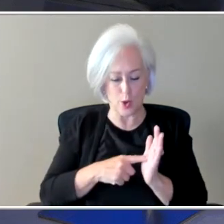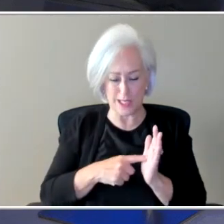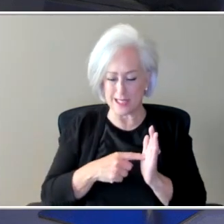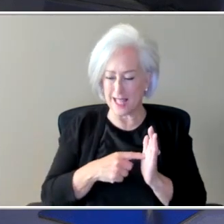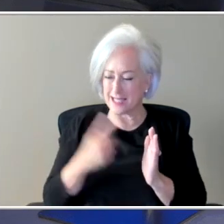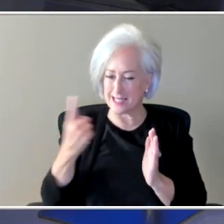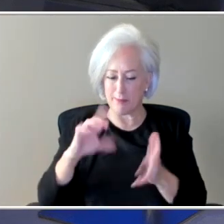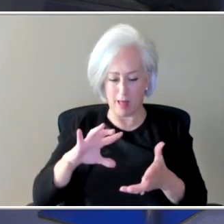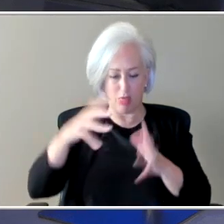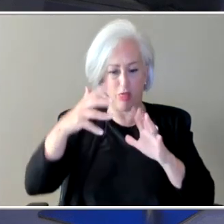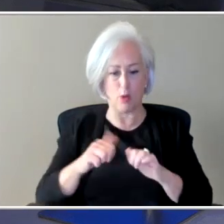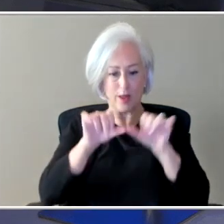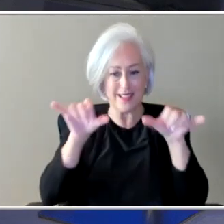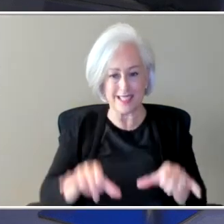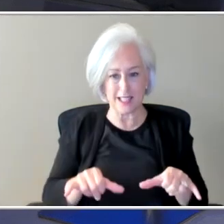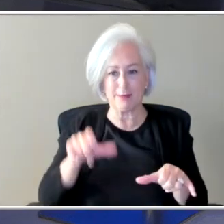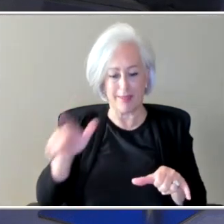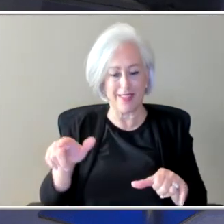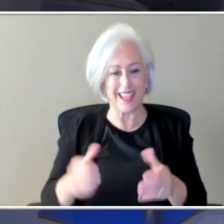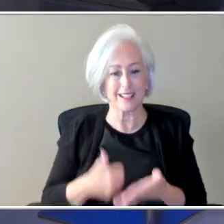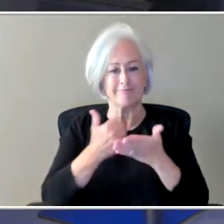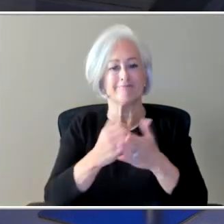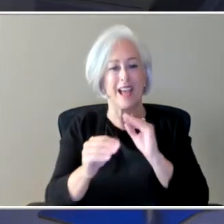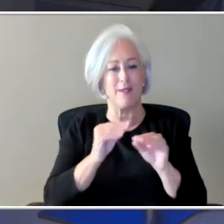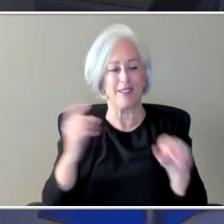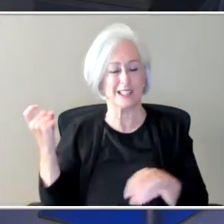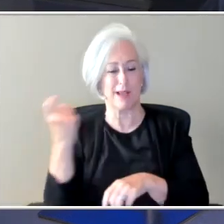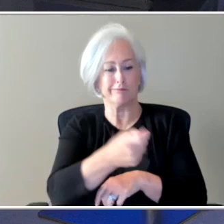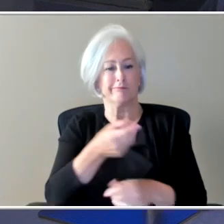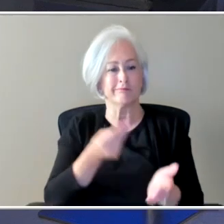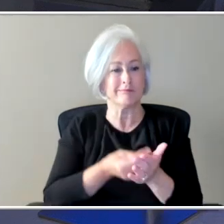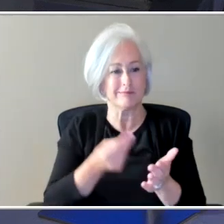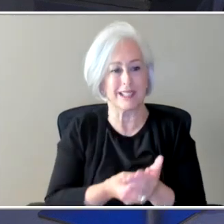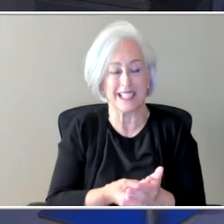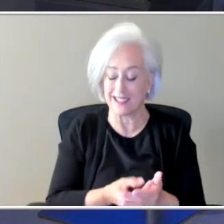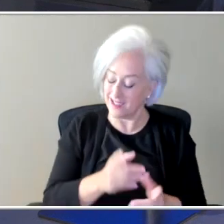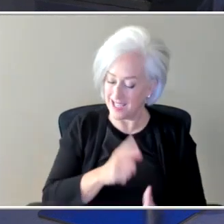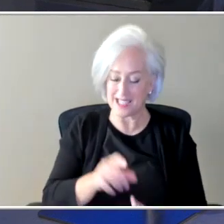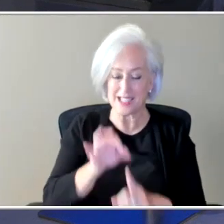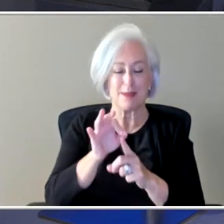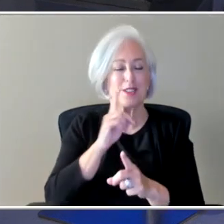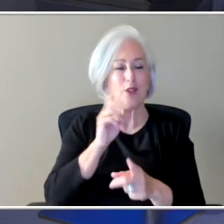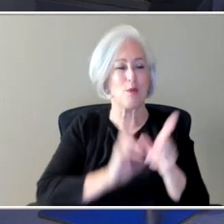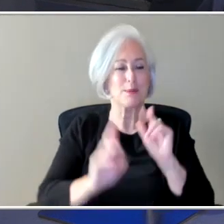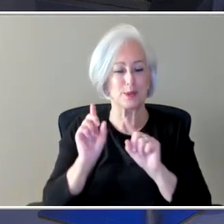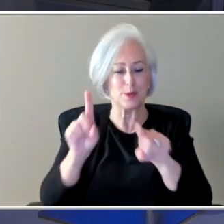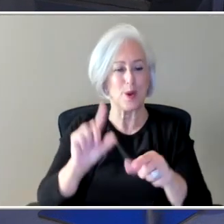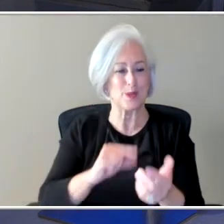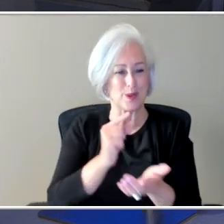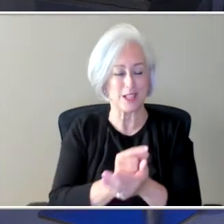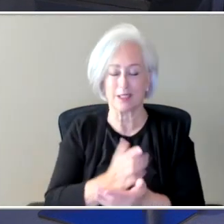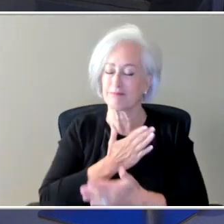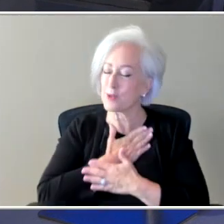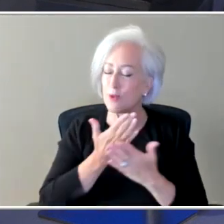Yep. And to make sure that people like So Jason special. get to graduations. Yeah, I'm grateful. So exciting. words. So exciting. Yeah, so,